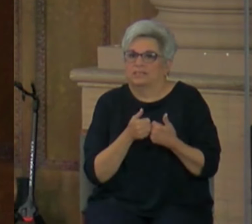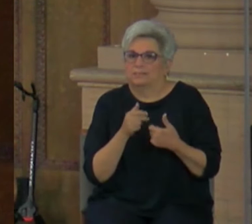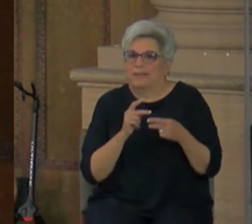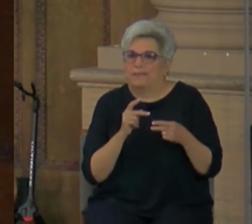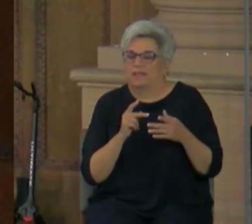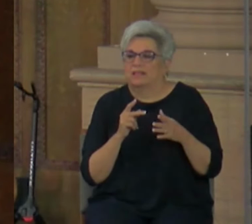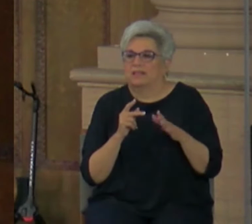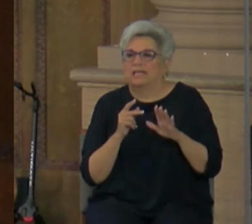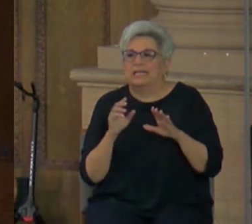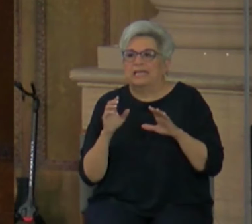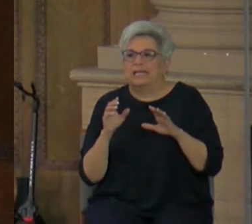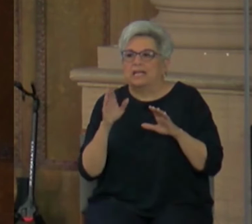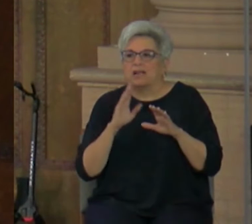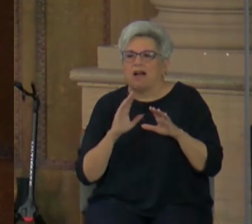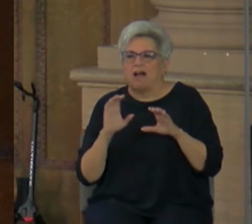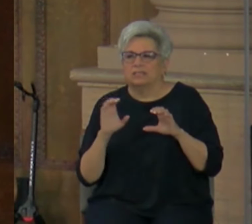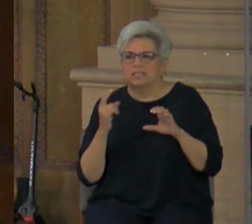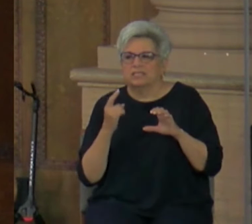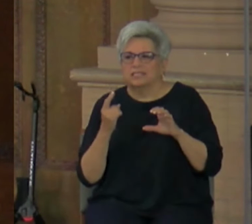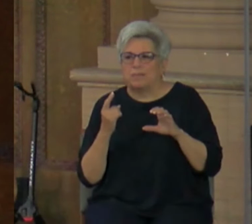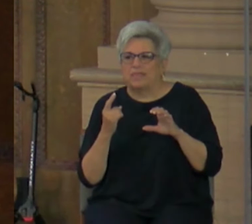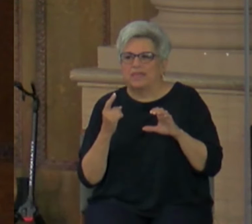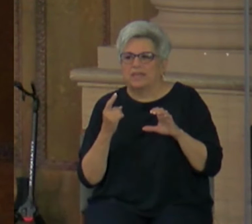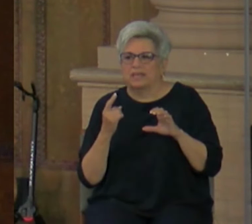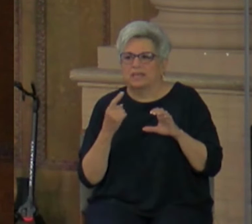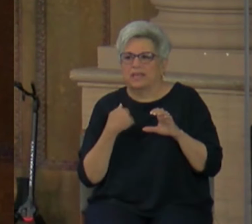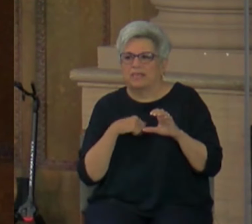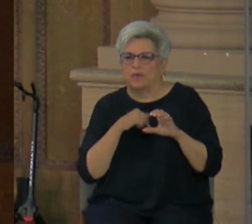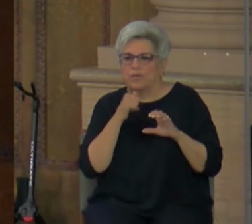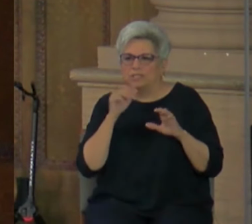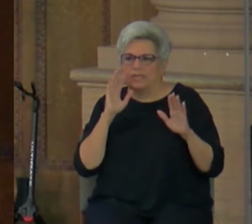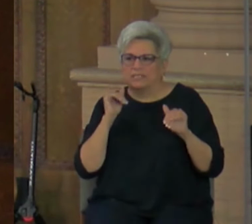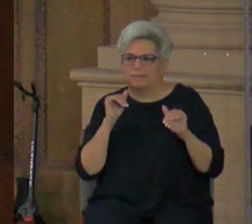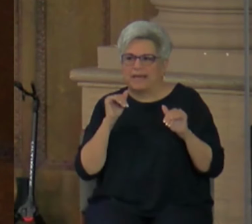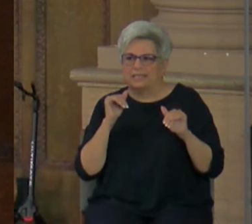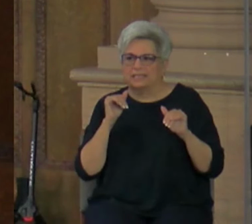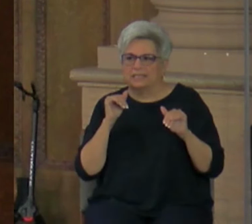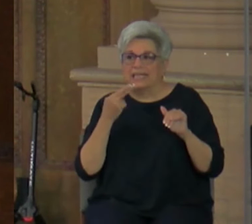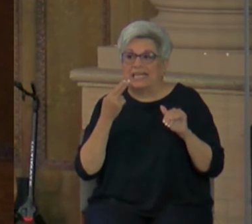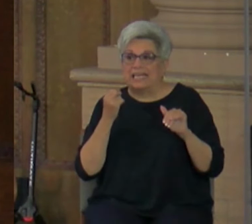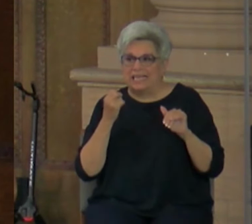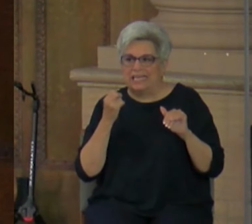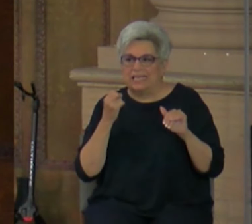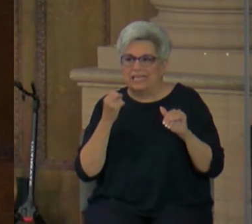He does something completely unexpected. He becomes the sufferer.